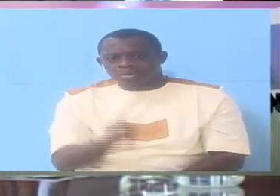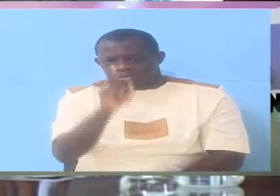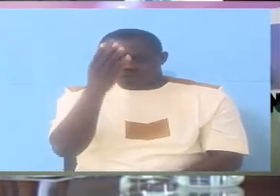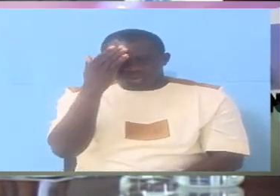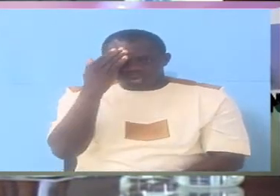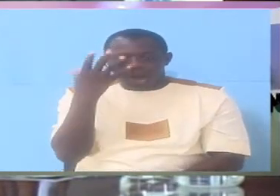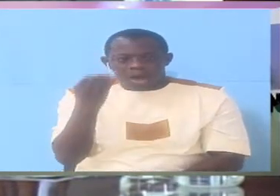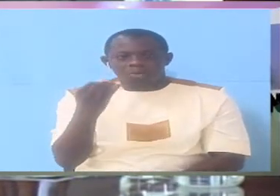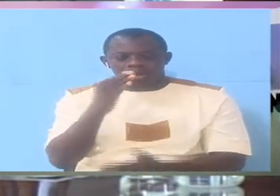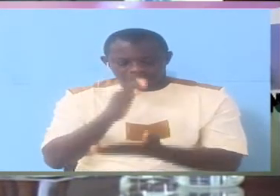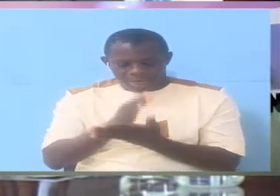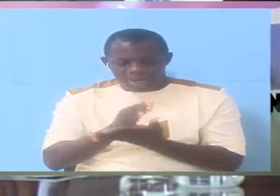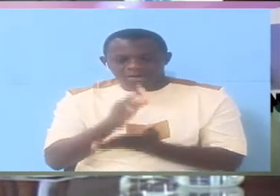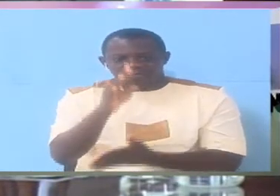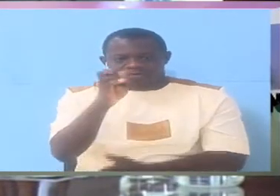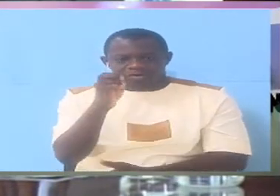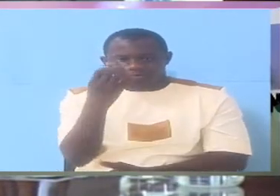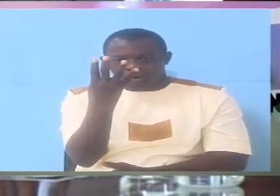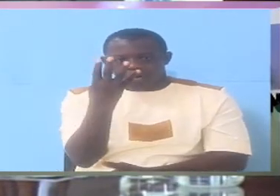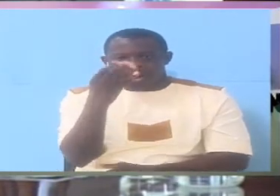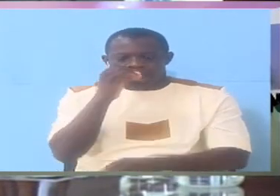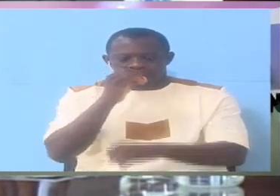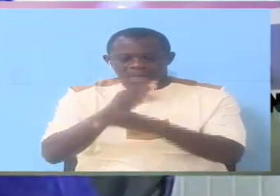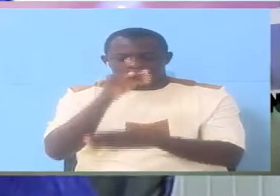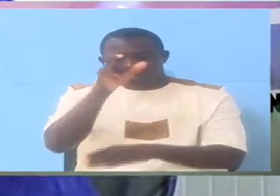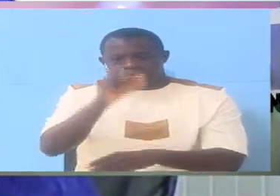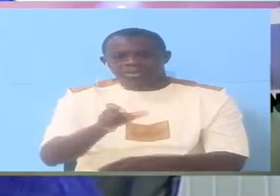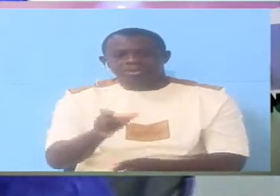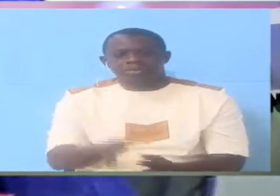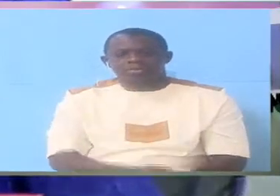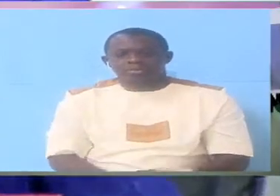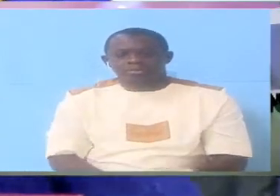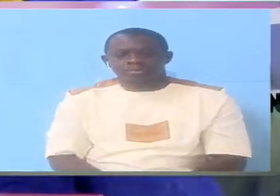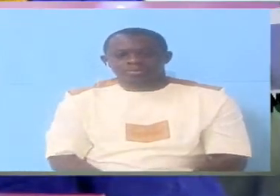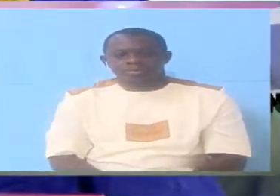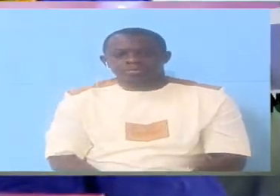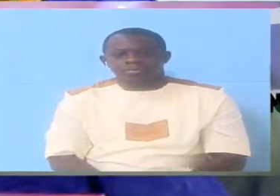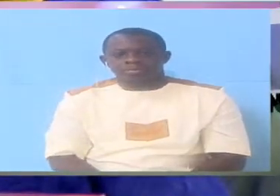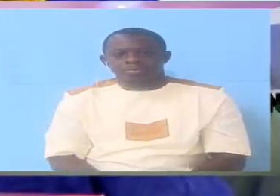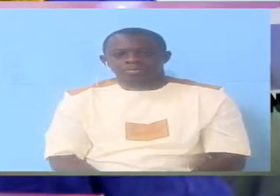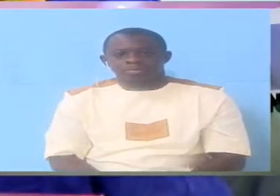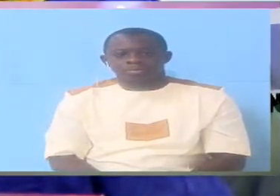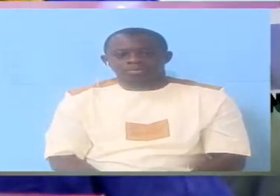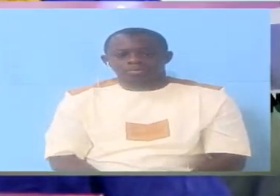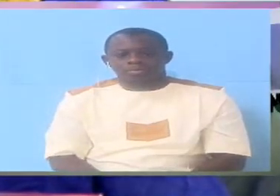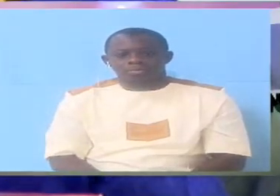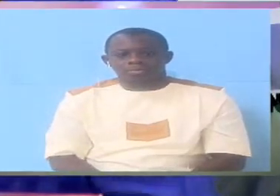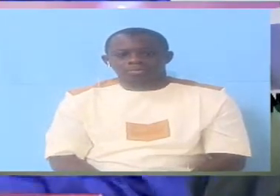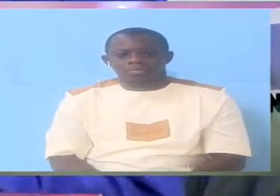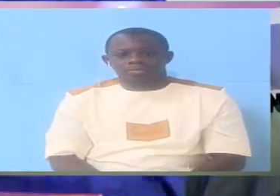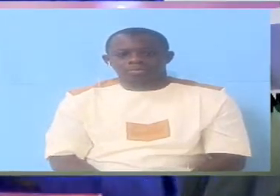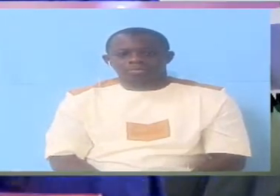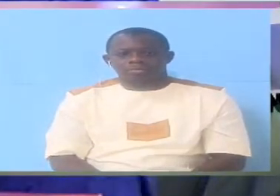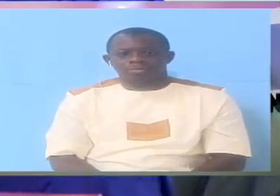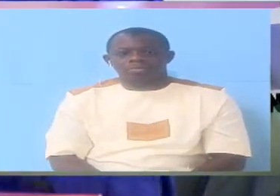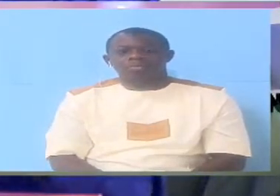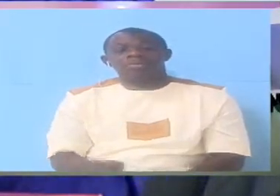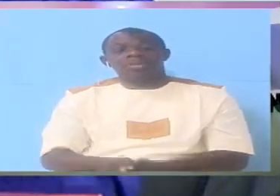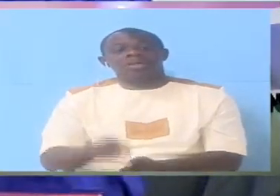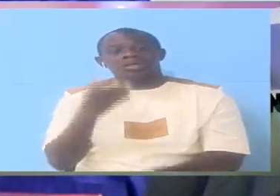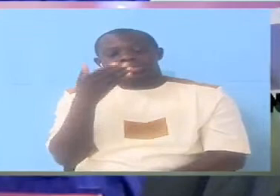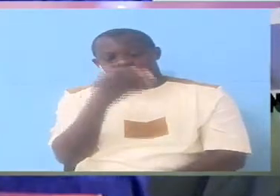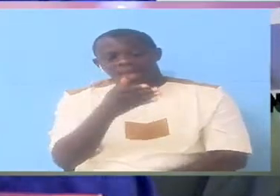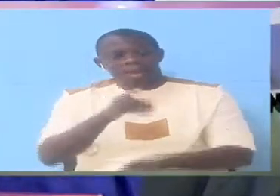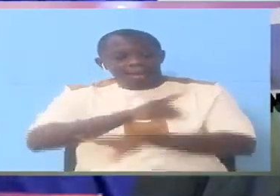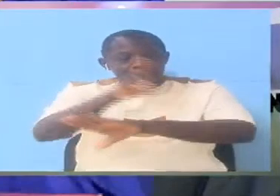dingol membeje wol tara fo mo tan nan nani yo wol hani je fay ba fon kanne ko Ghanaian tan nani lam so wotu mo le yini